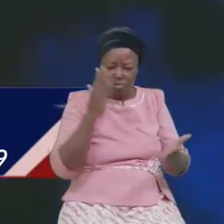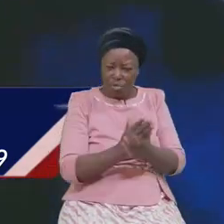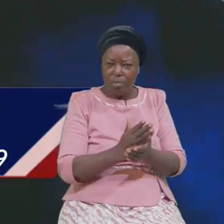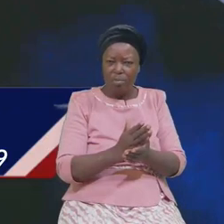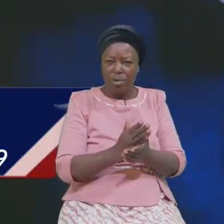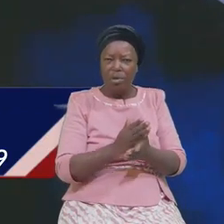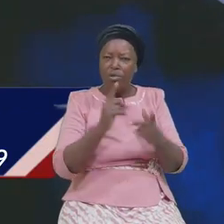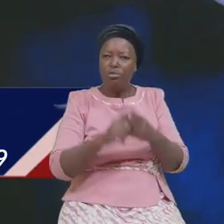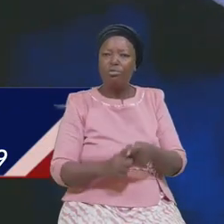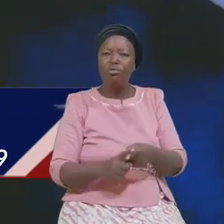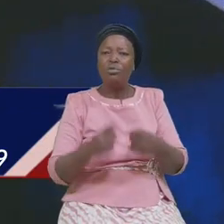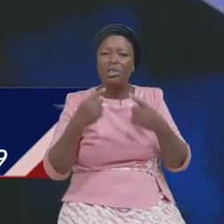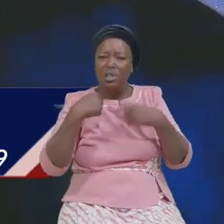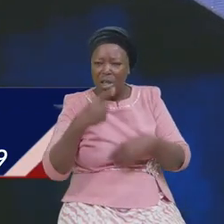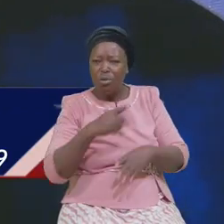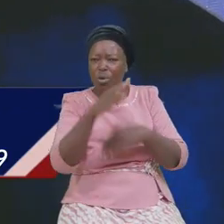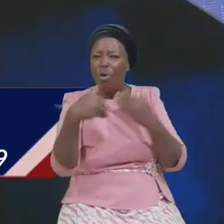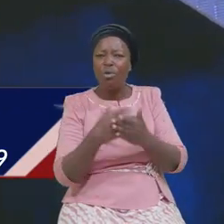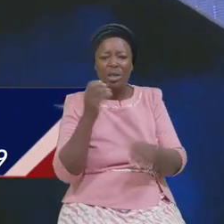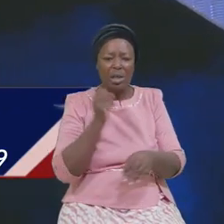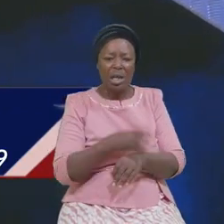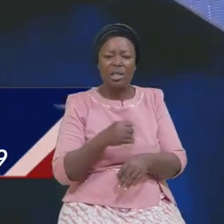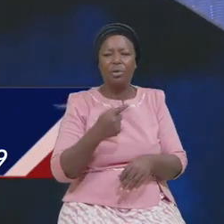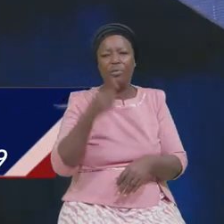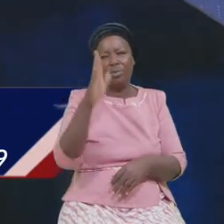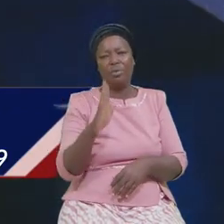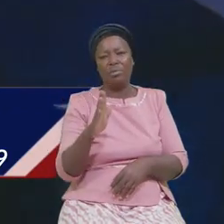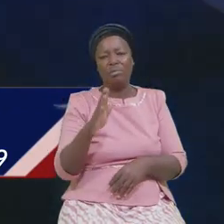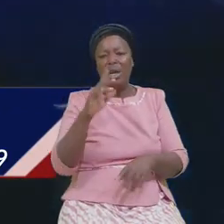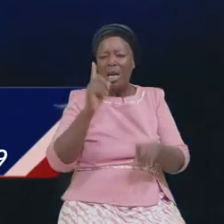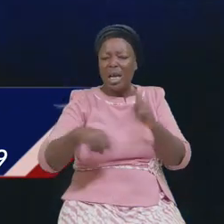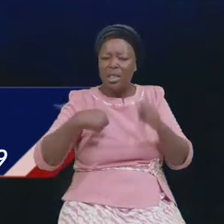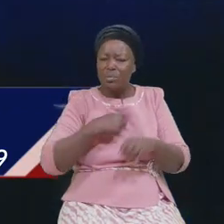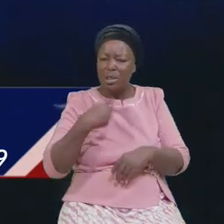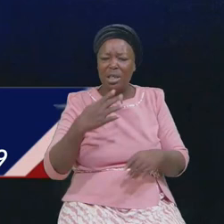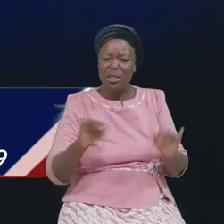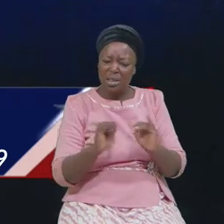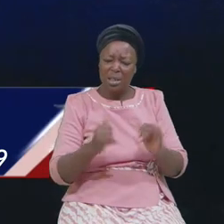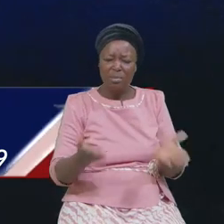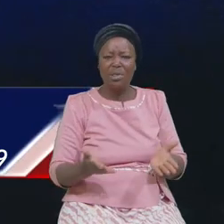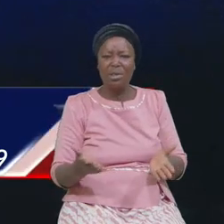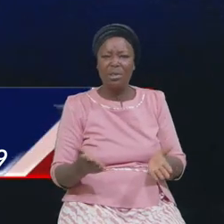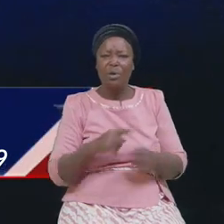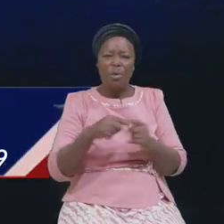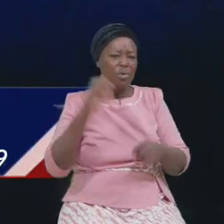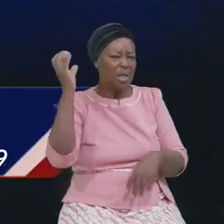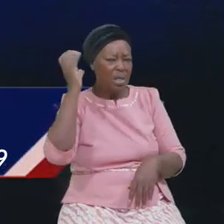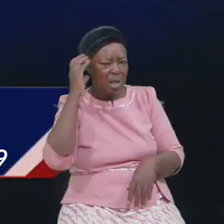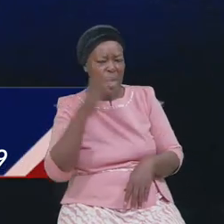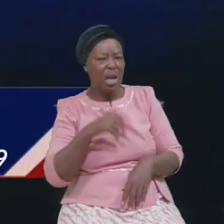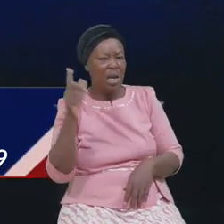of God. Can't we say the same thing here? When we listen to recorded